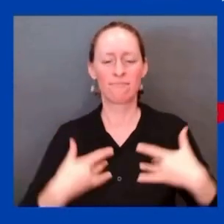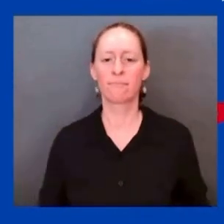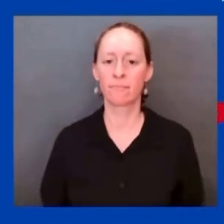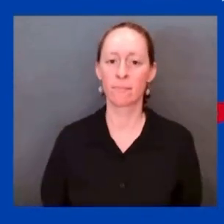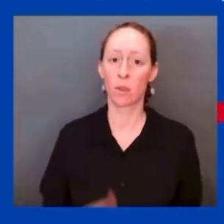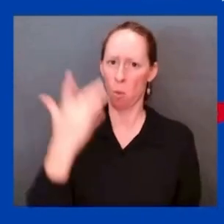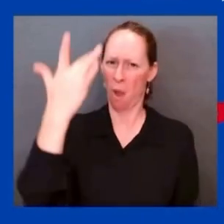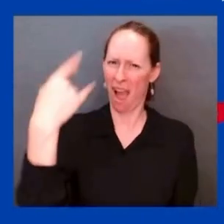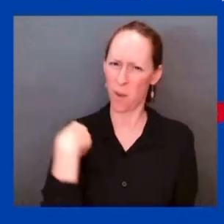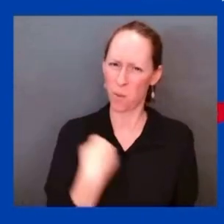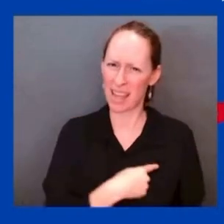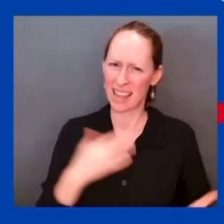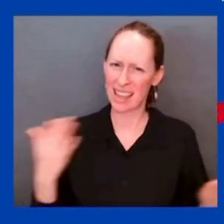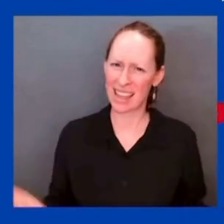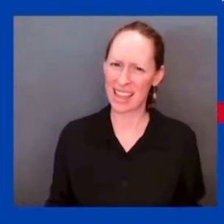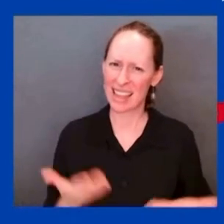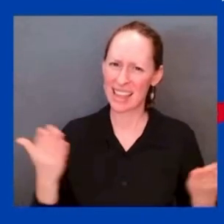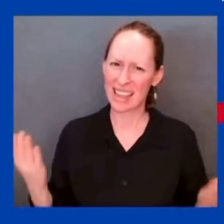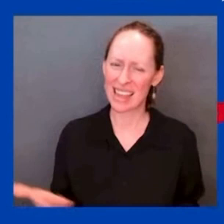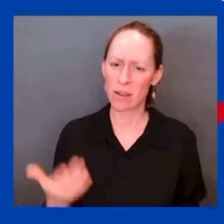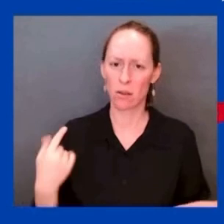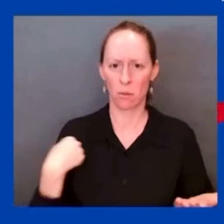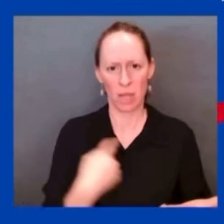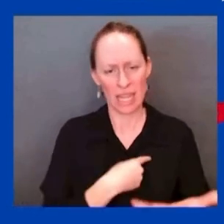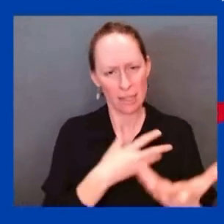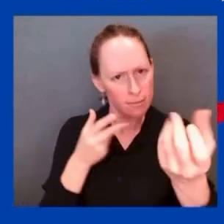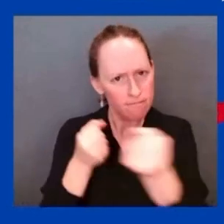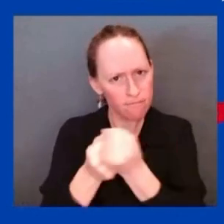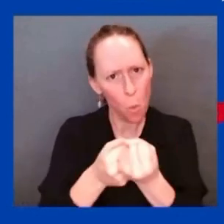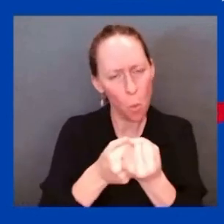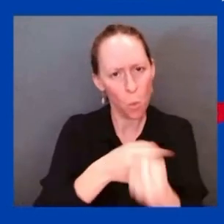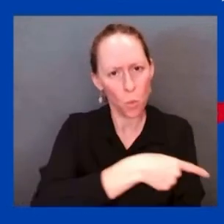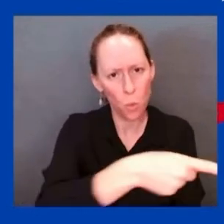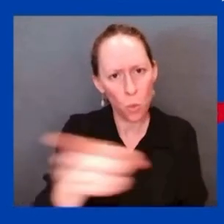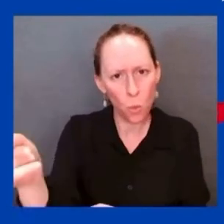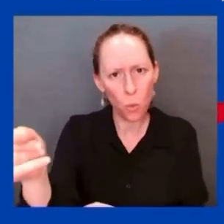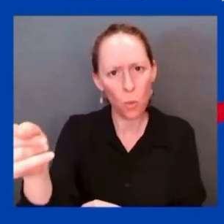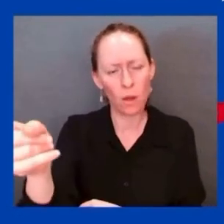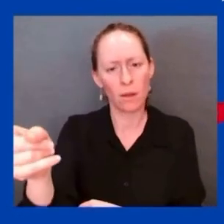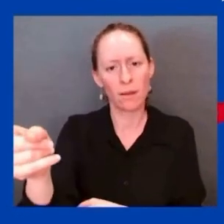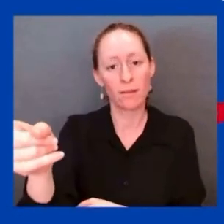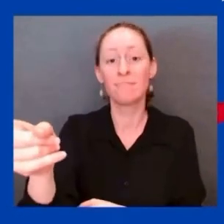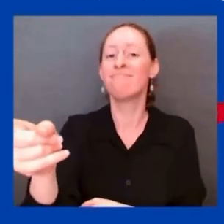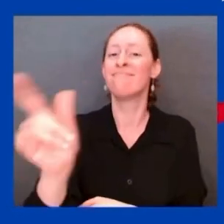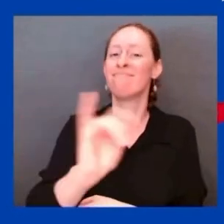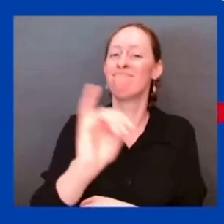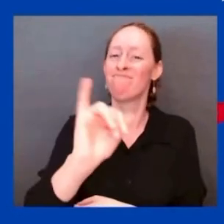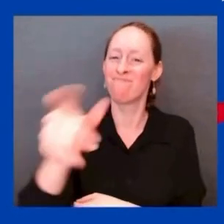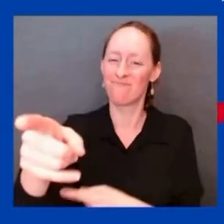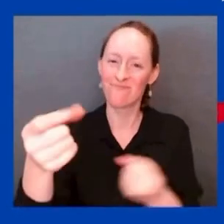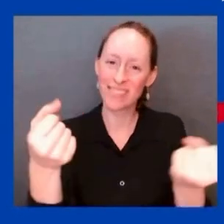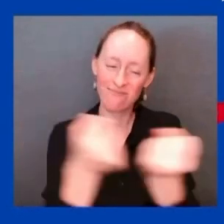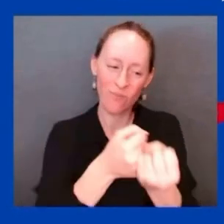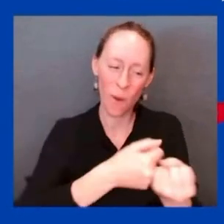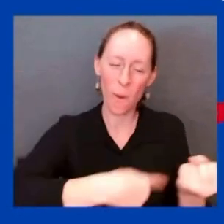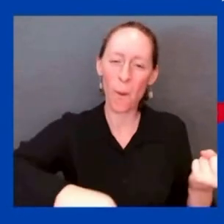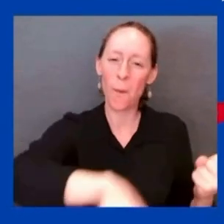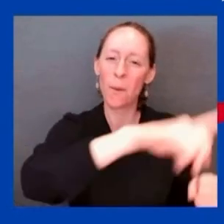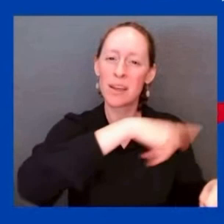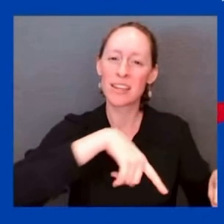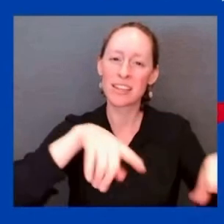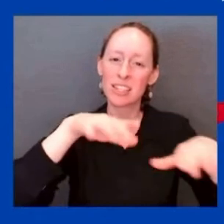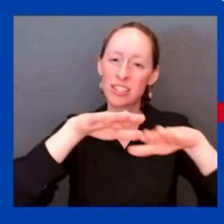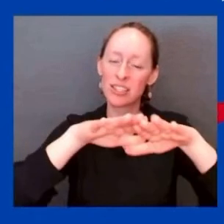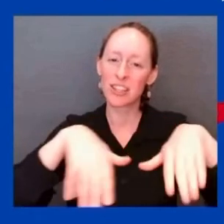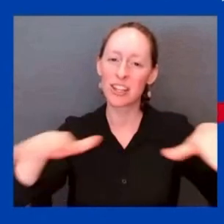children. Folks, this Independence Day, we should be more optimistic than ever. We have to remember who we